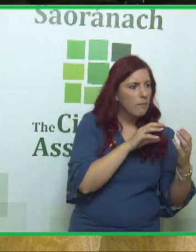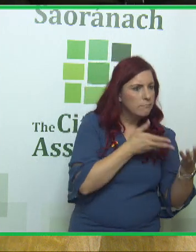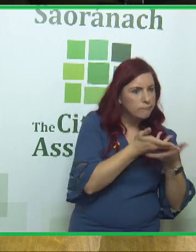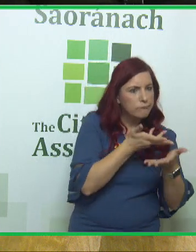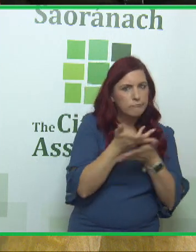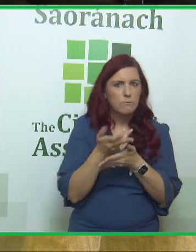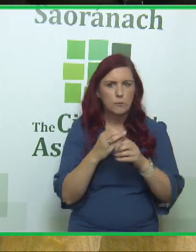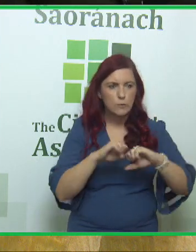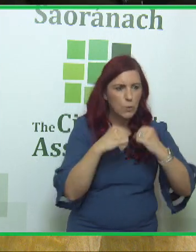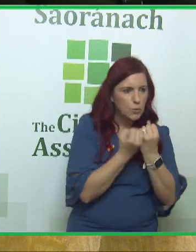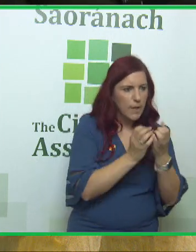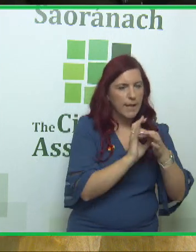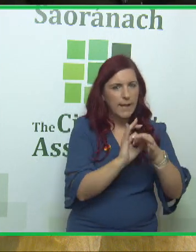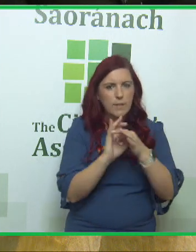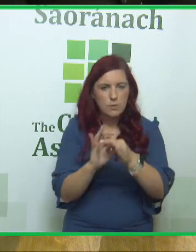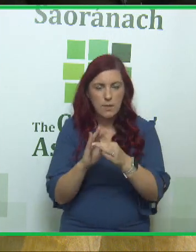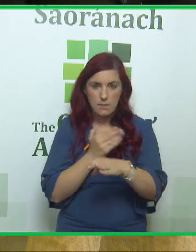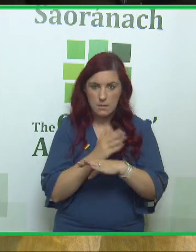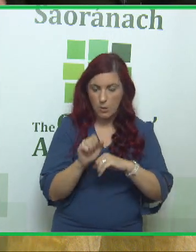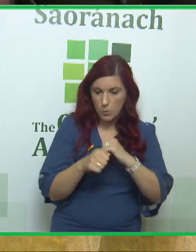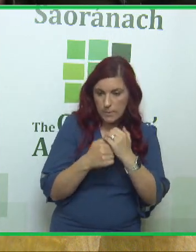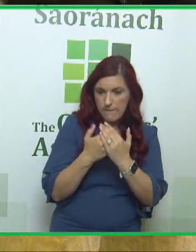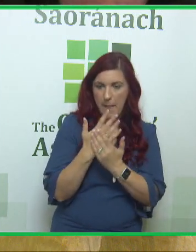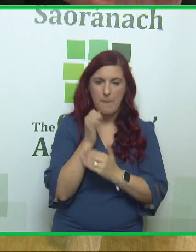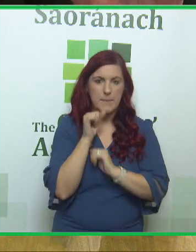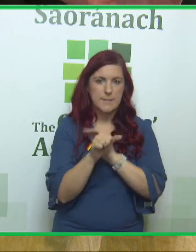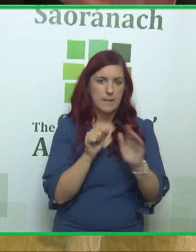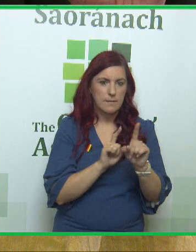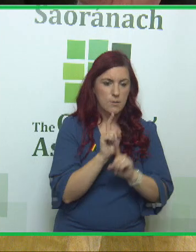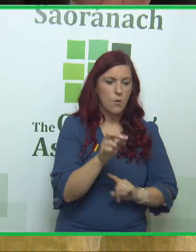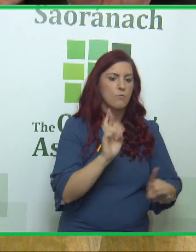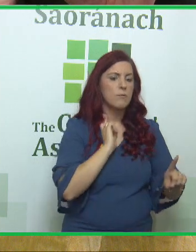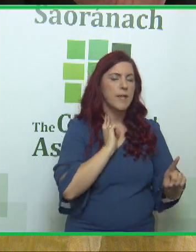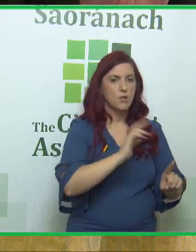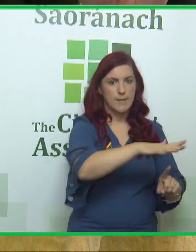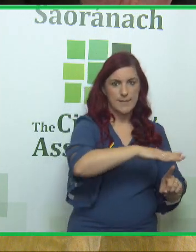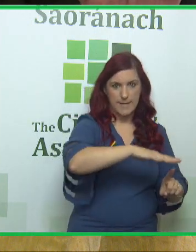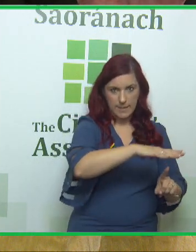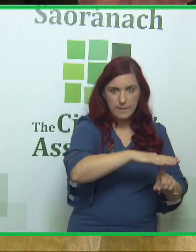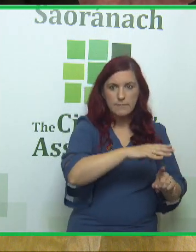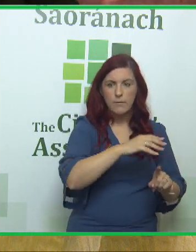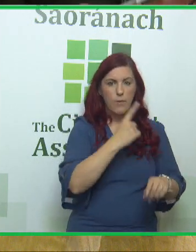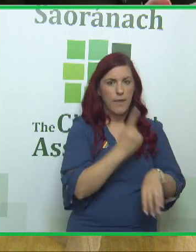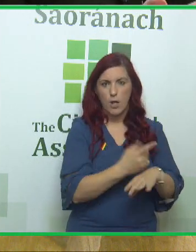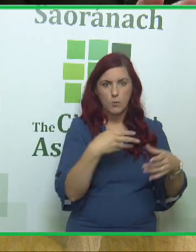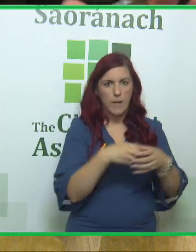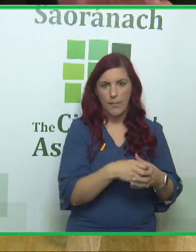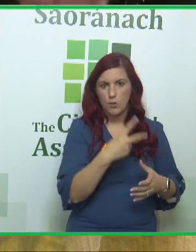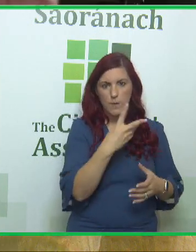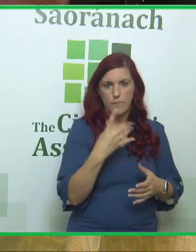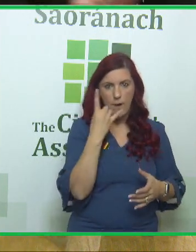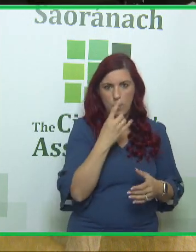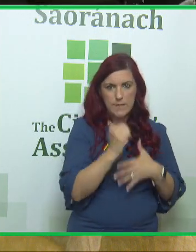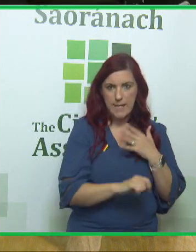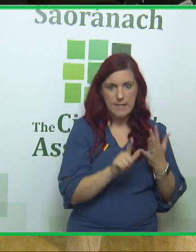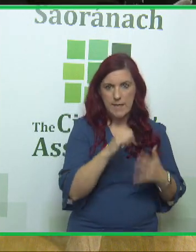and start developing skills for recovery. So with the residential setting, people are together 24 hours a day and 7 days a week, and